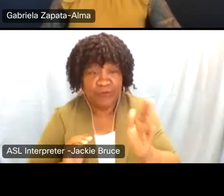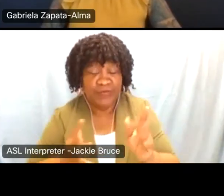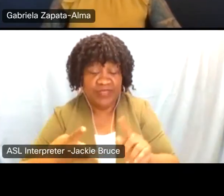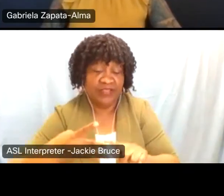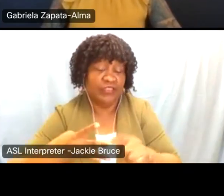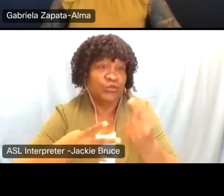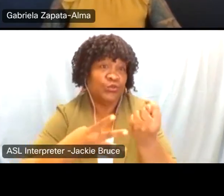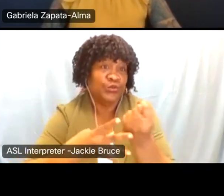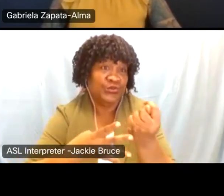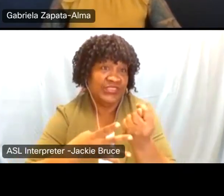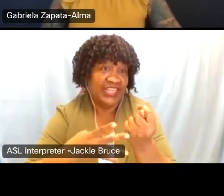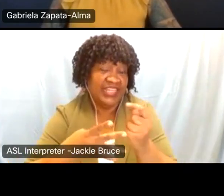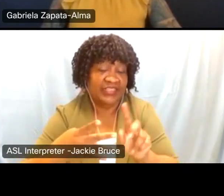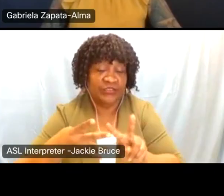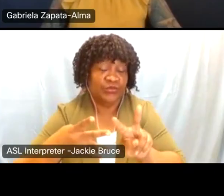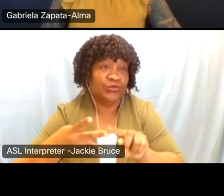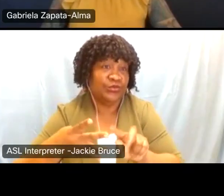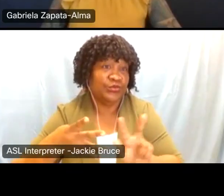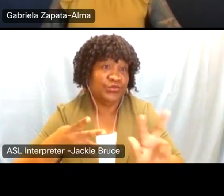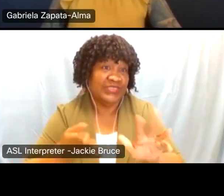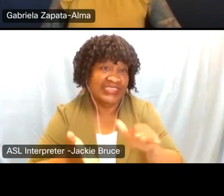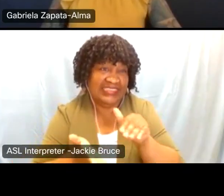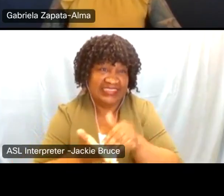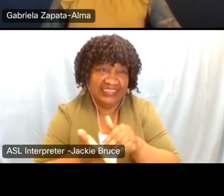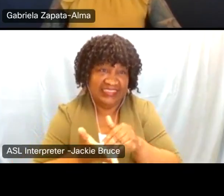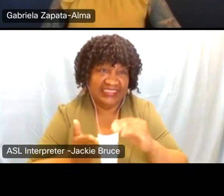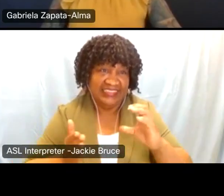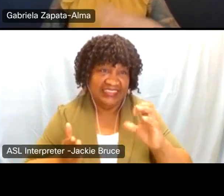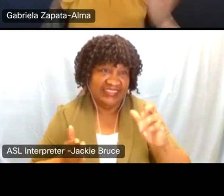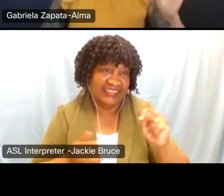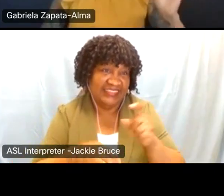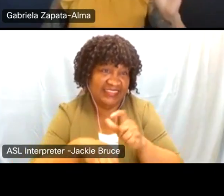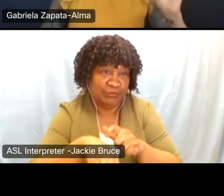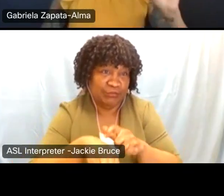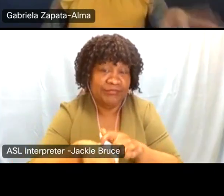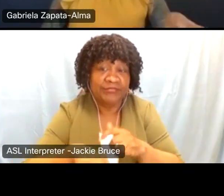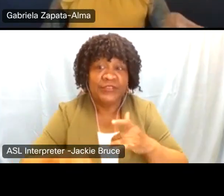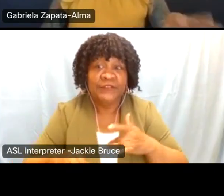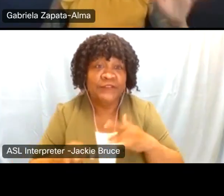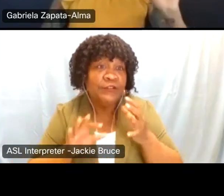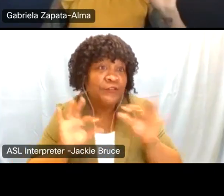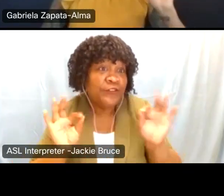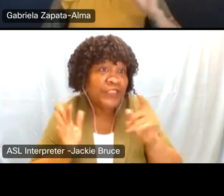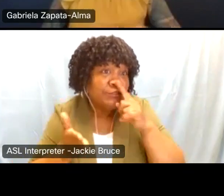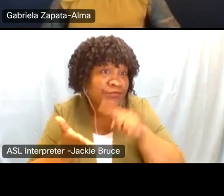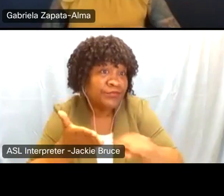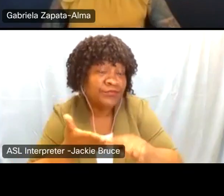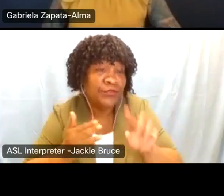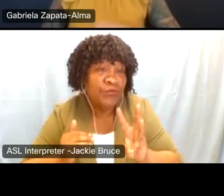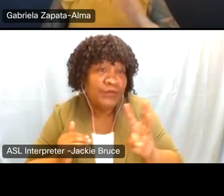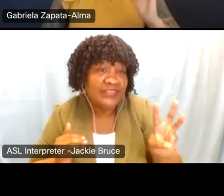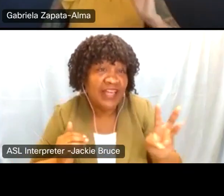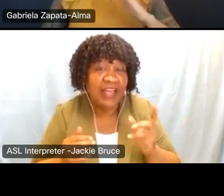Tuesday of the month, 2 to 3 p.m. Central. Feel free to check out our website or subscribe